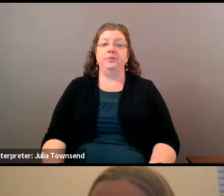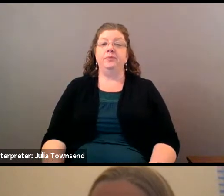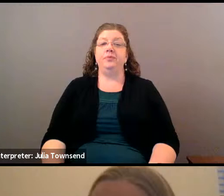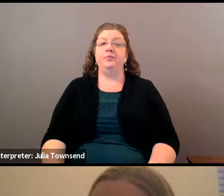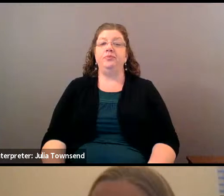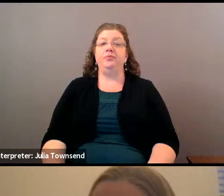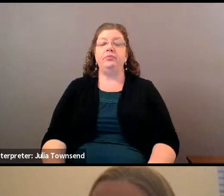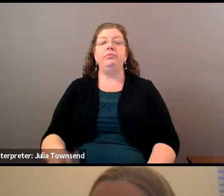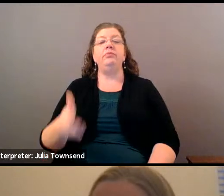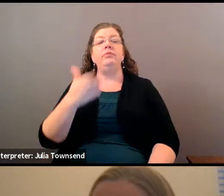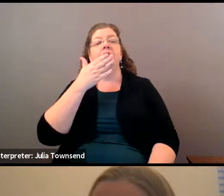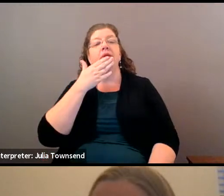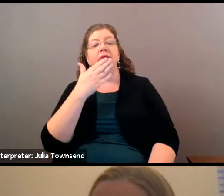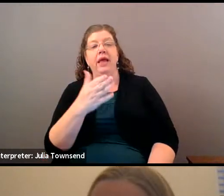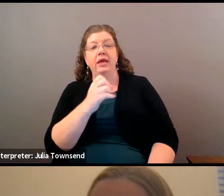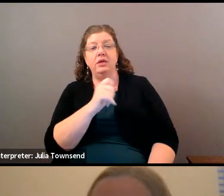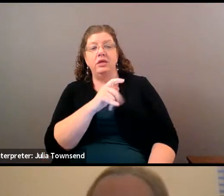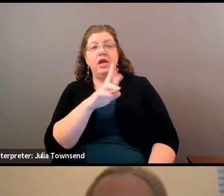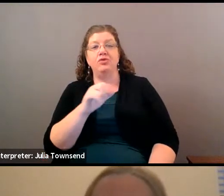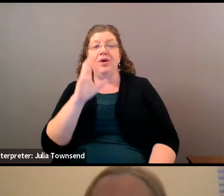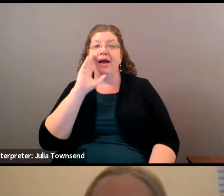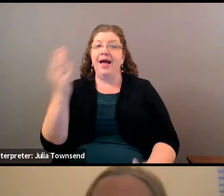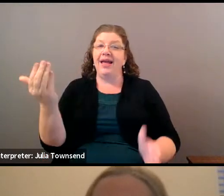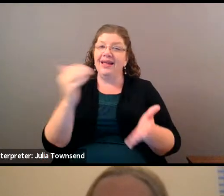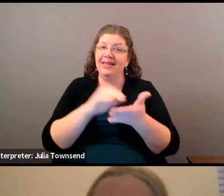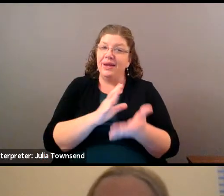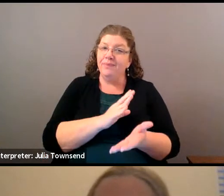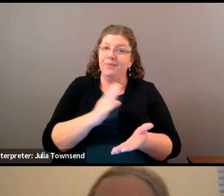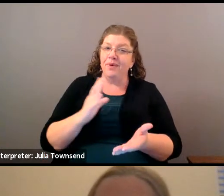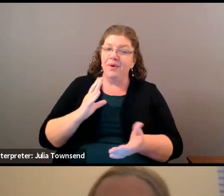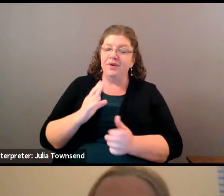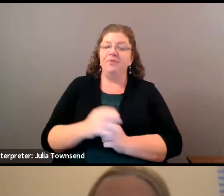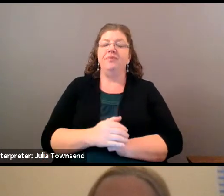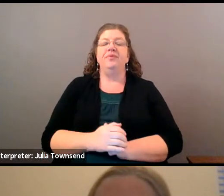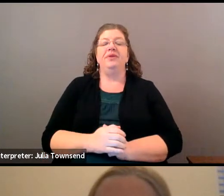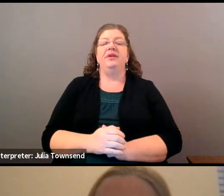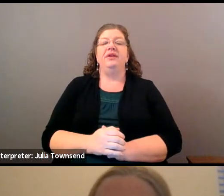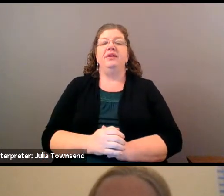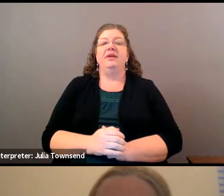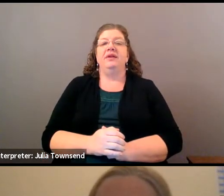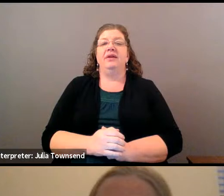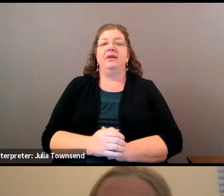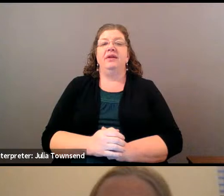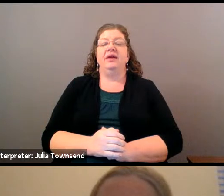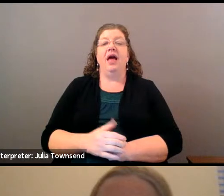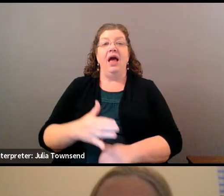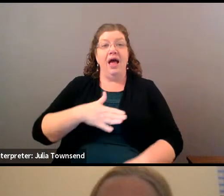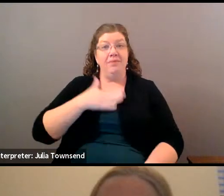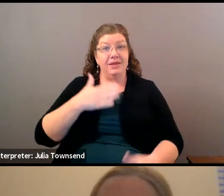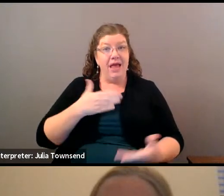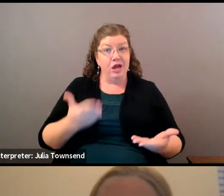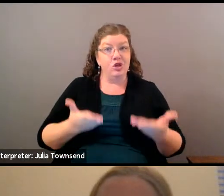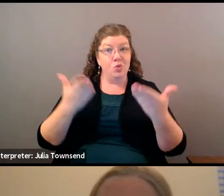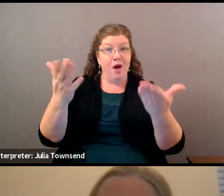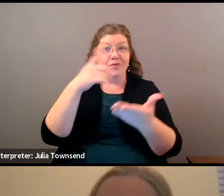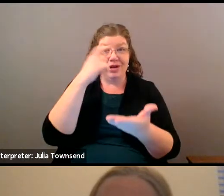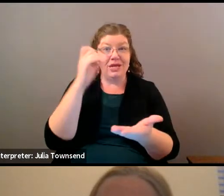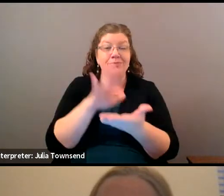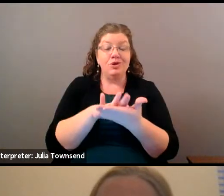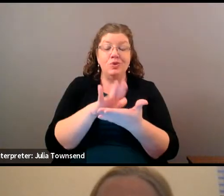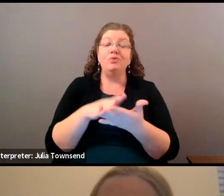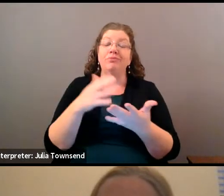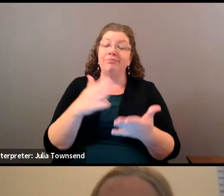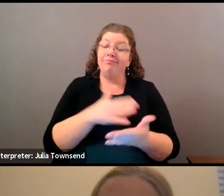Yeah, thank you, Sandra, and hi again, board. So I am glad that you're offering summer school, but